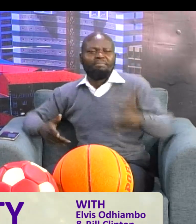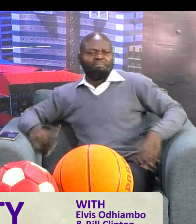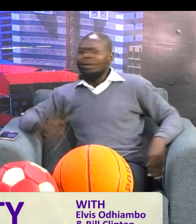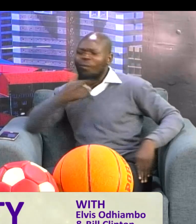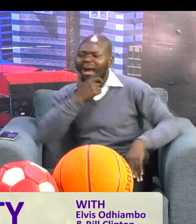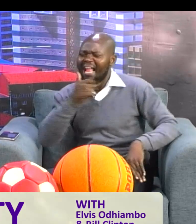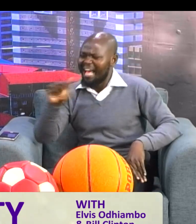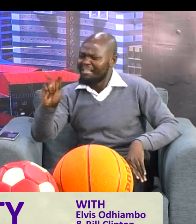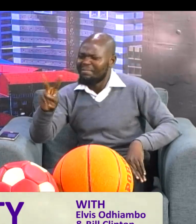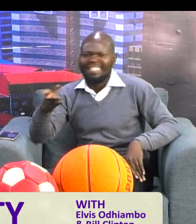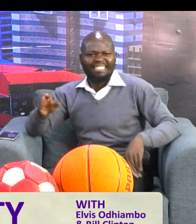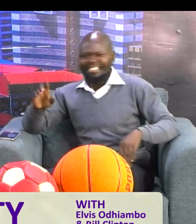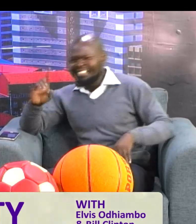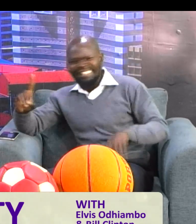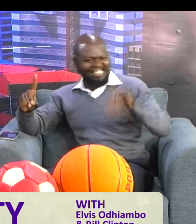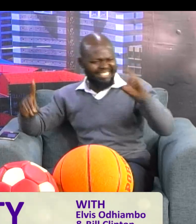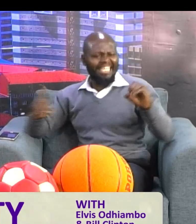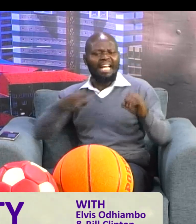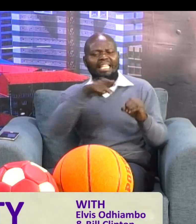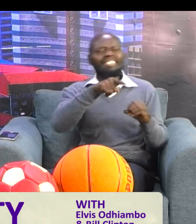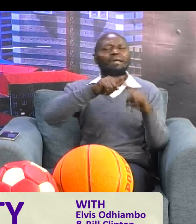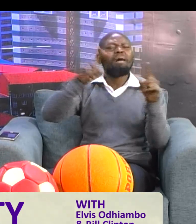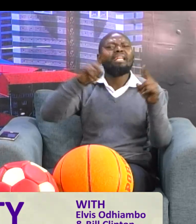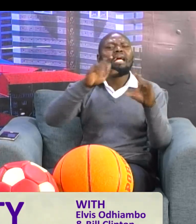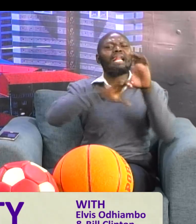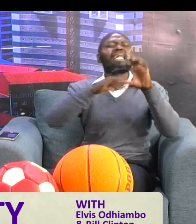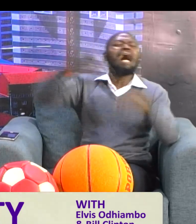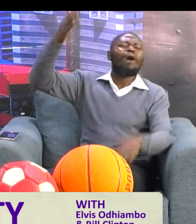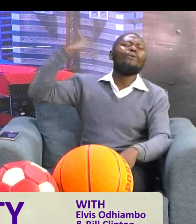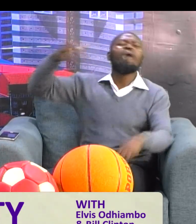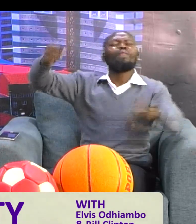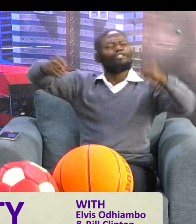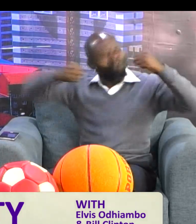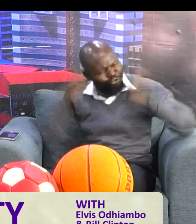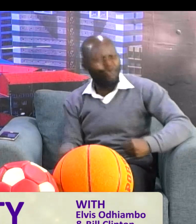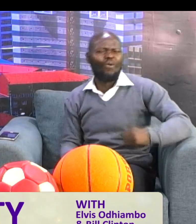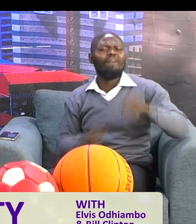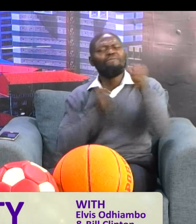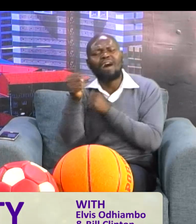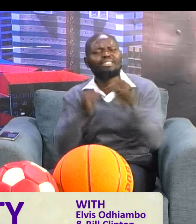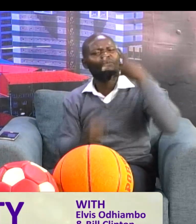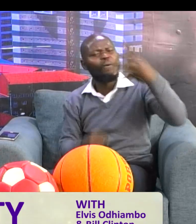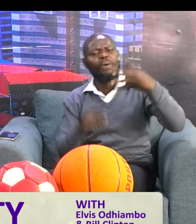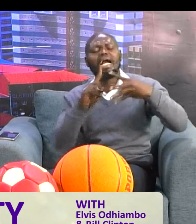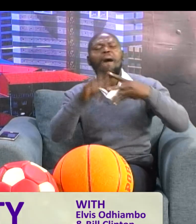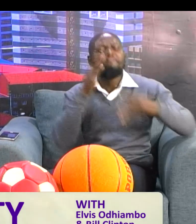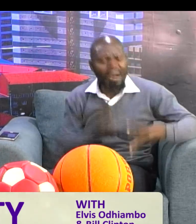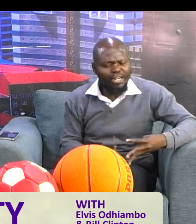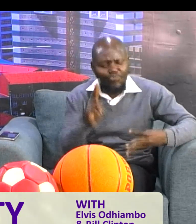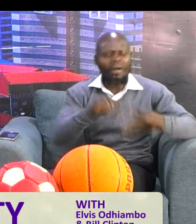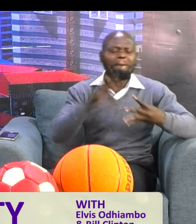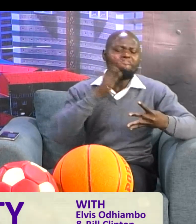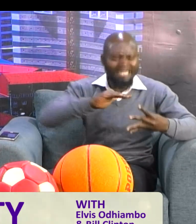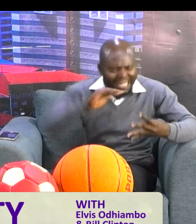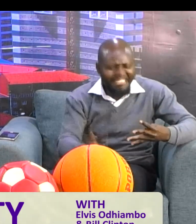also comment for us. Bill, All right. Aston Villa 1-0 against Chelsea. Because you remember before how strong Chelsea